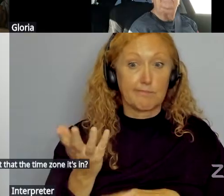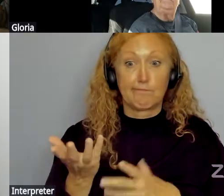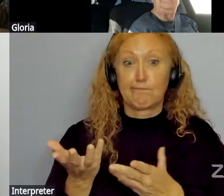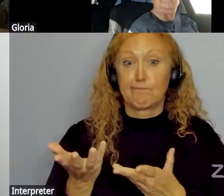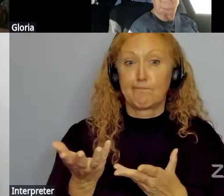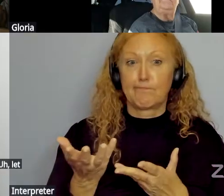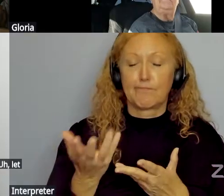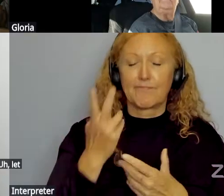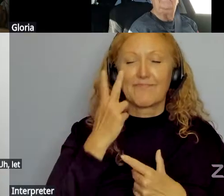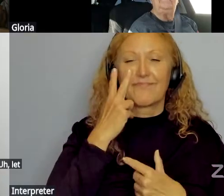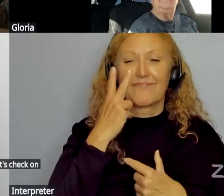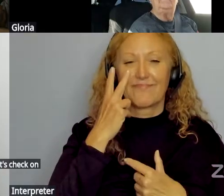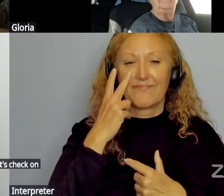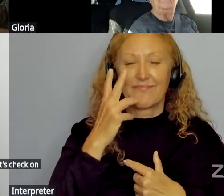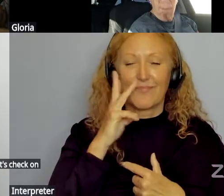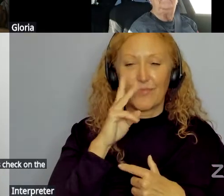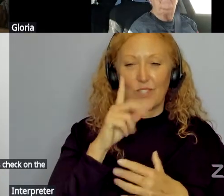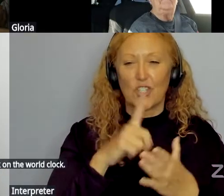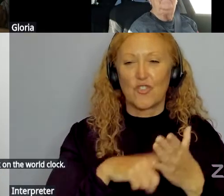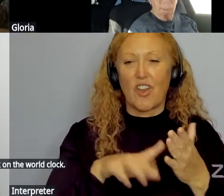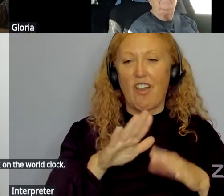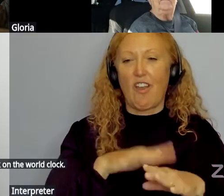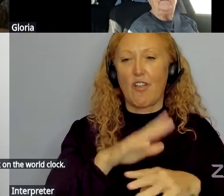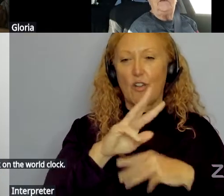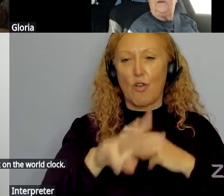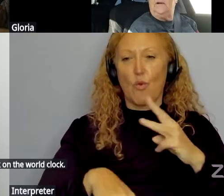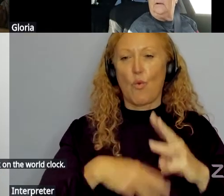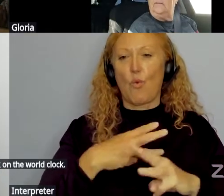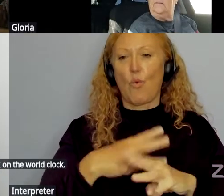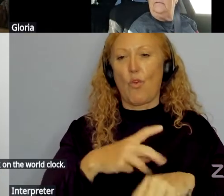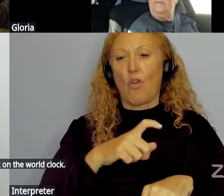Let's check on the world clock.